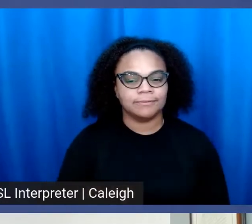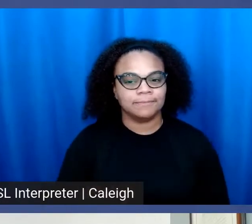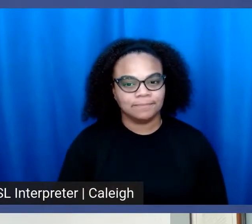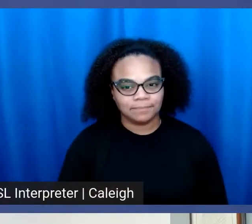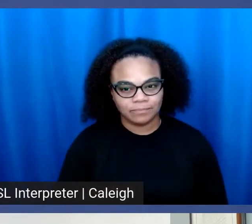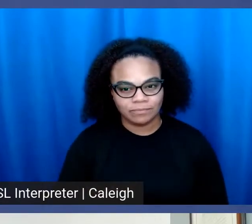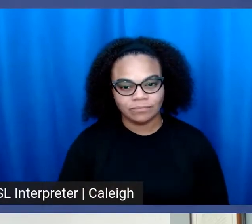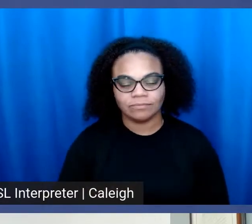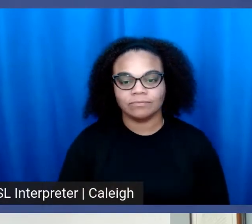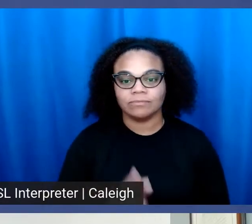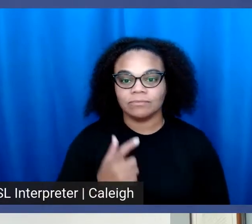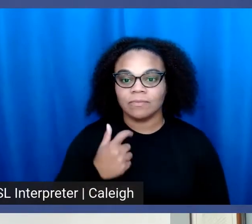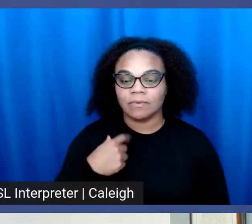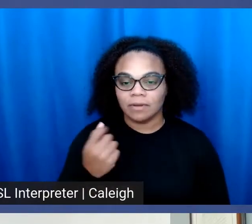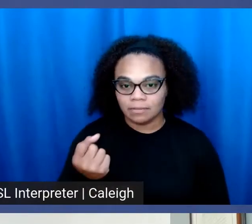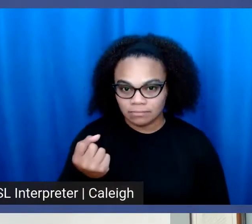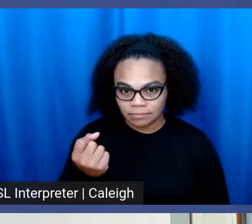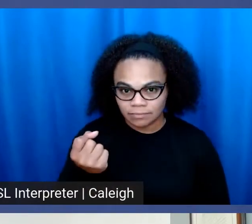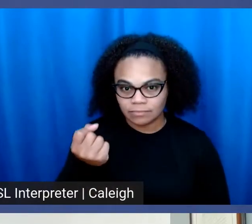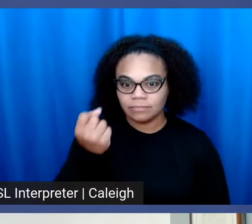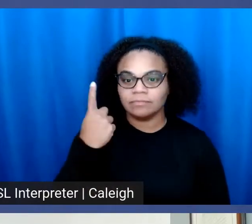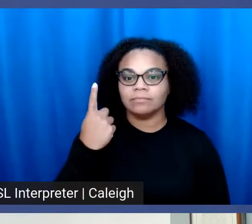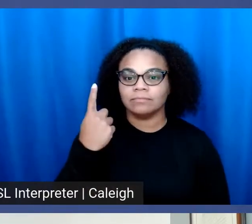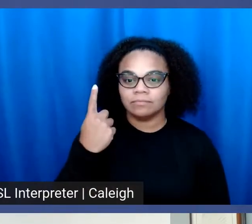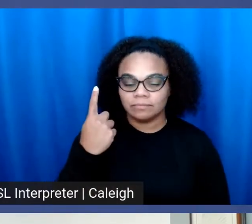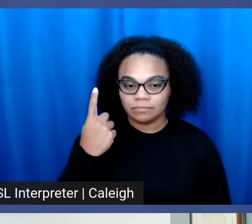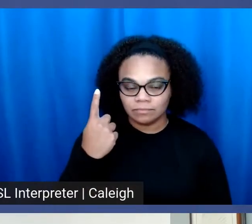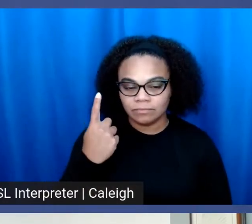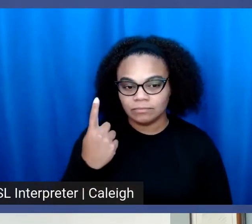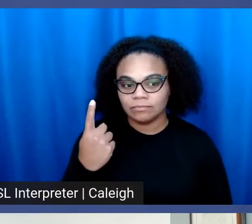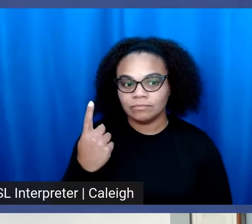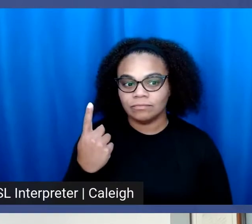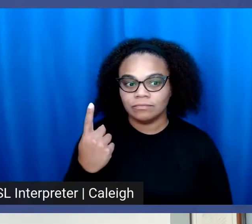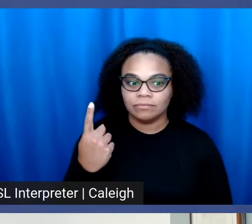I understood, or I understand that